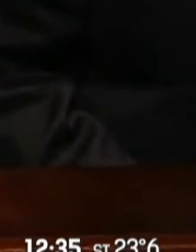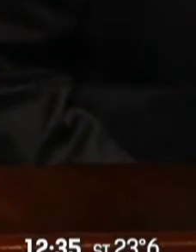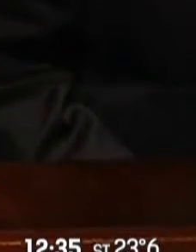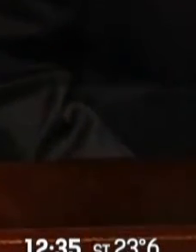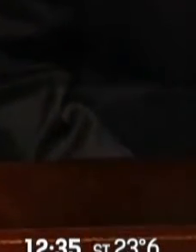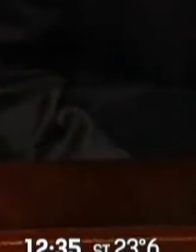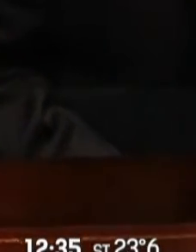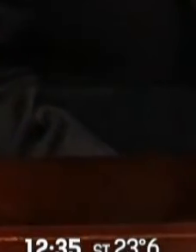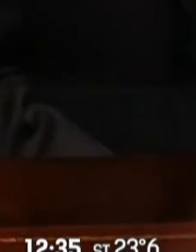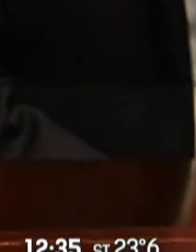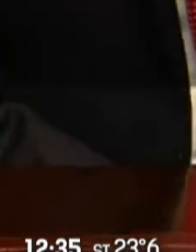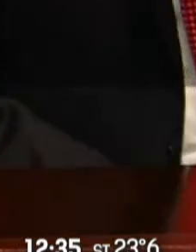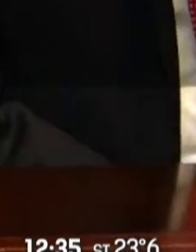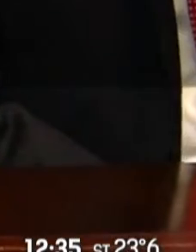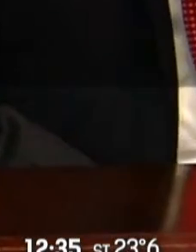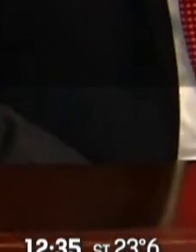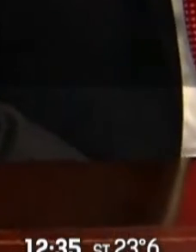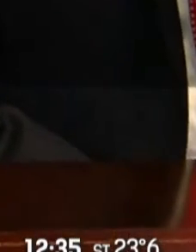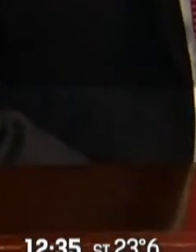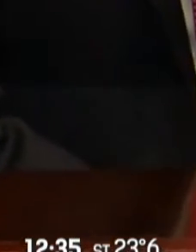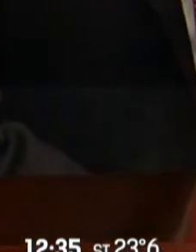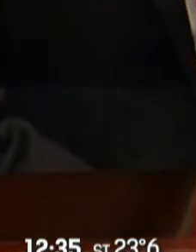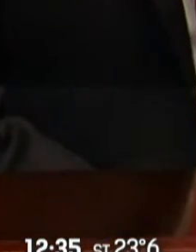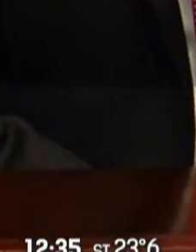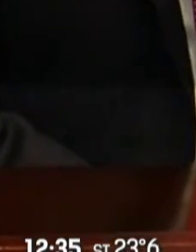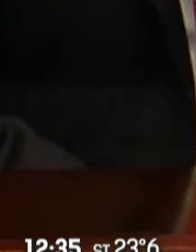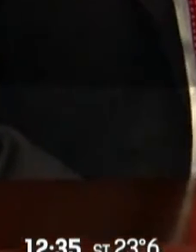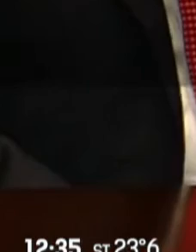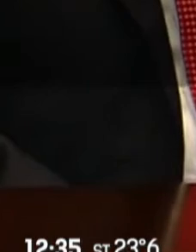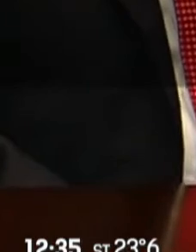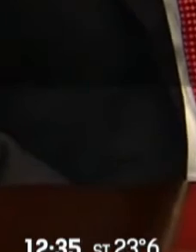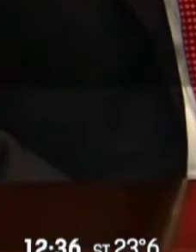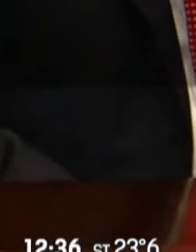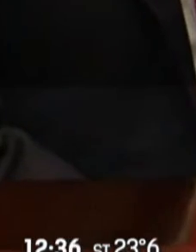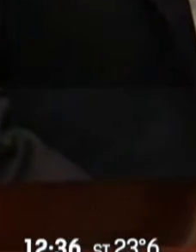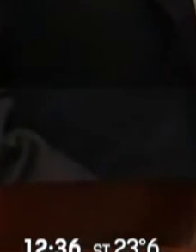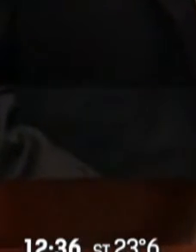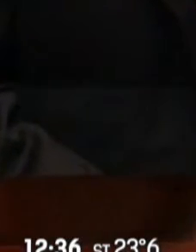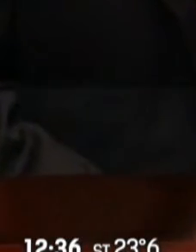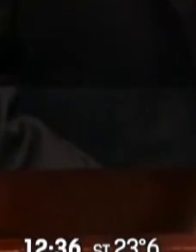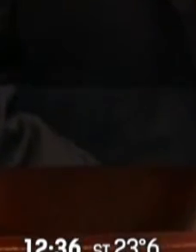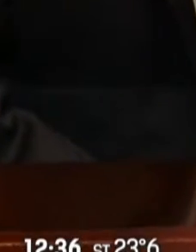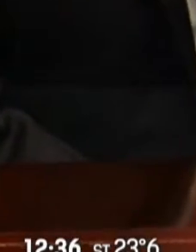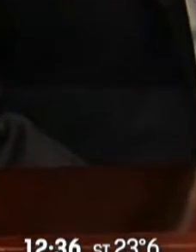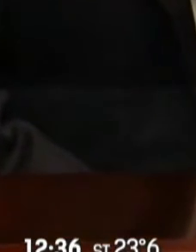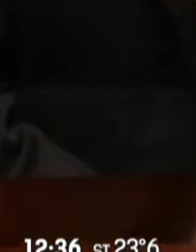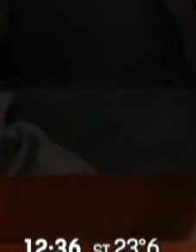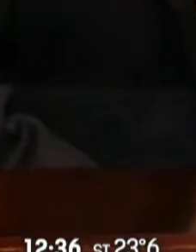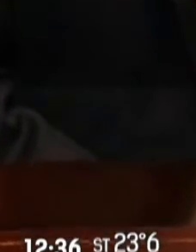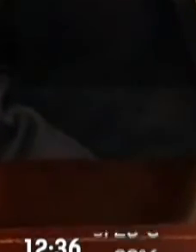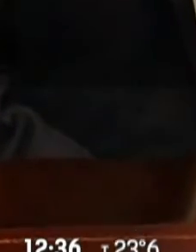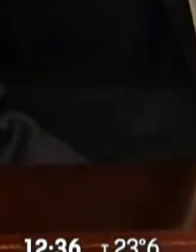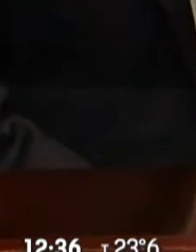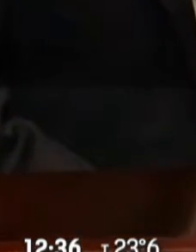am today starting the process of terminating the diversity lottery